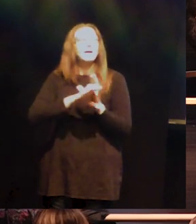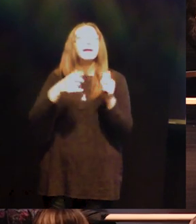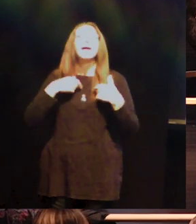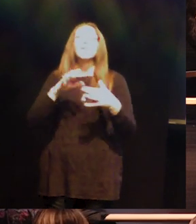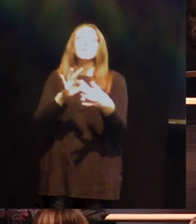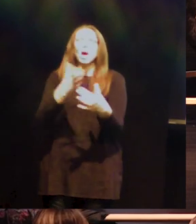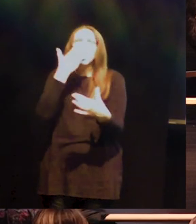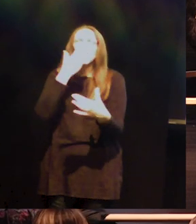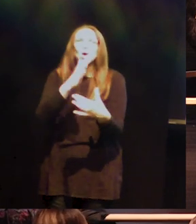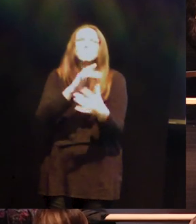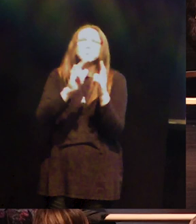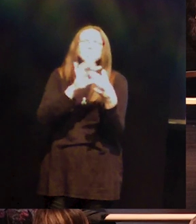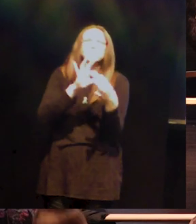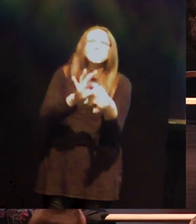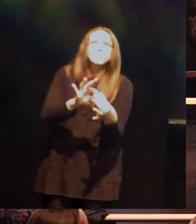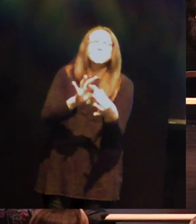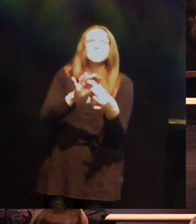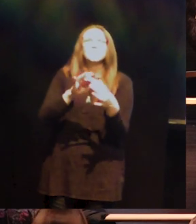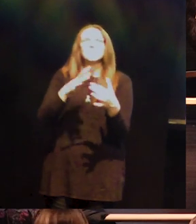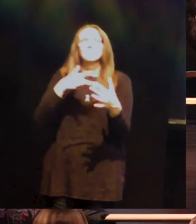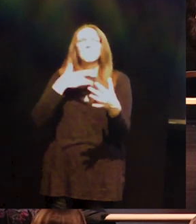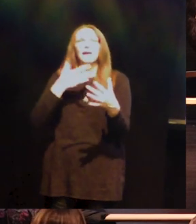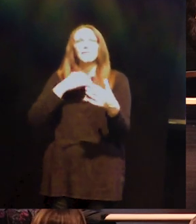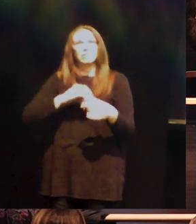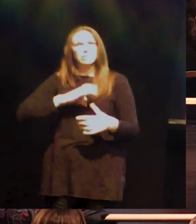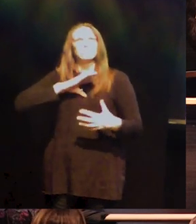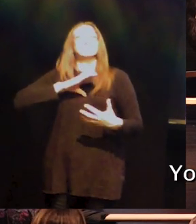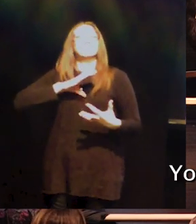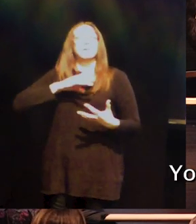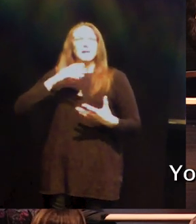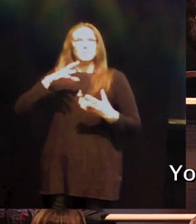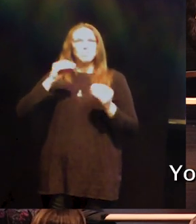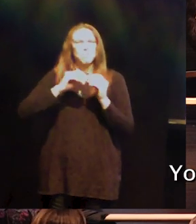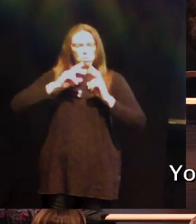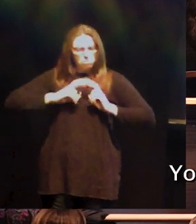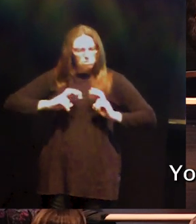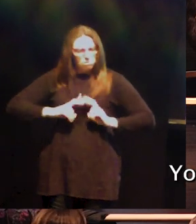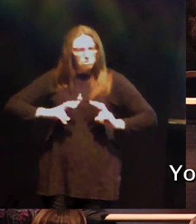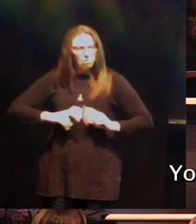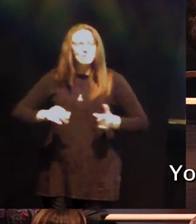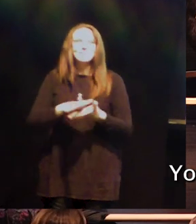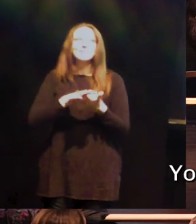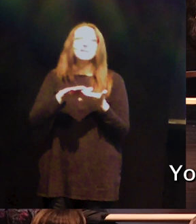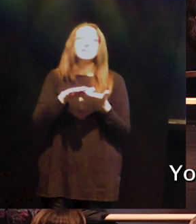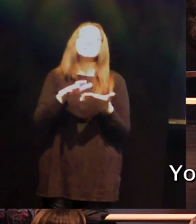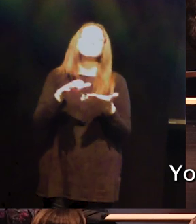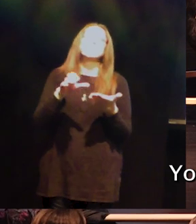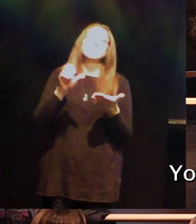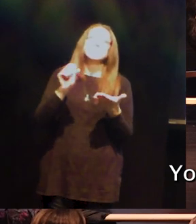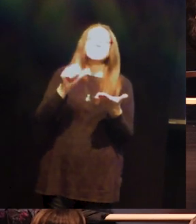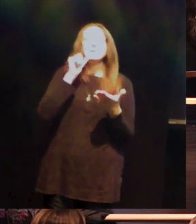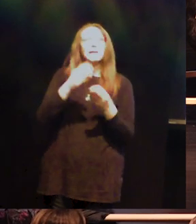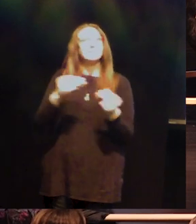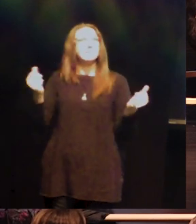relationship that where she can be whole and seen and explore more parts of herself, you know, and it's kind of nice to not, it's solved by